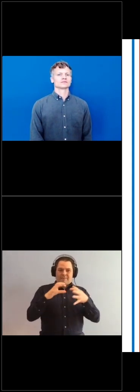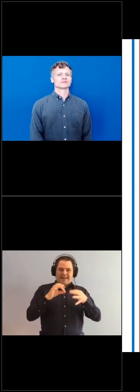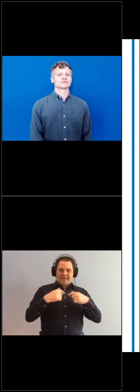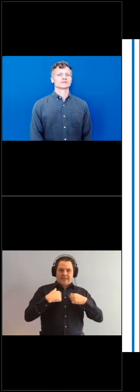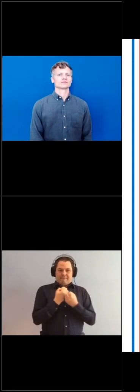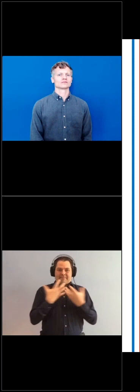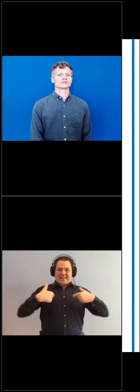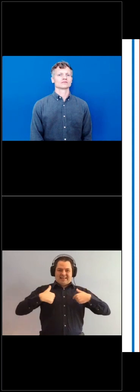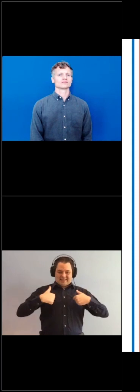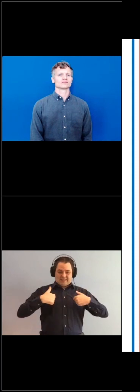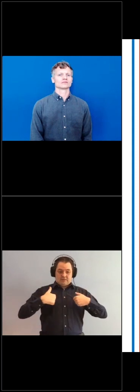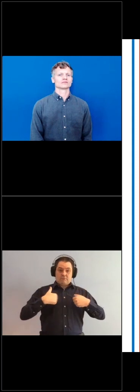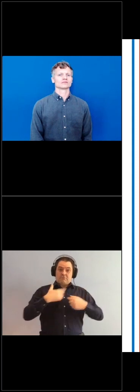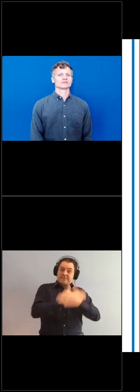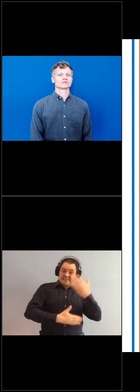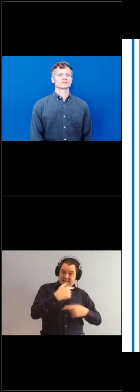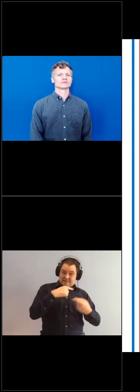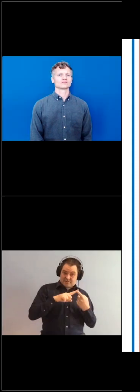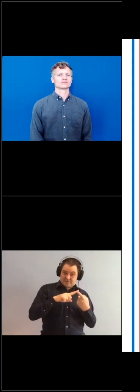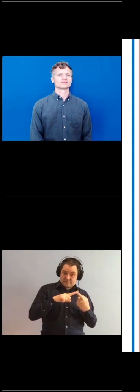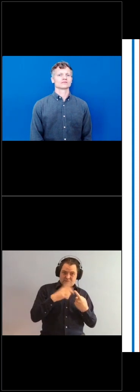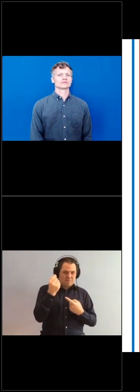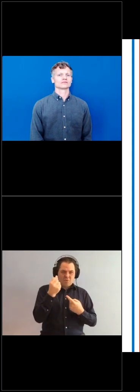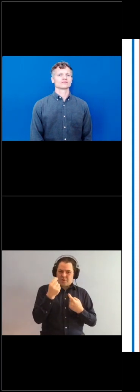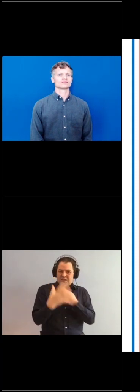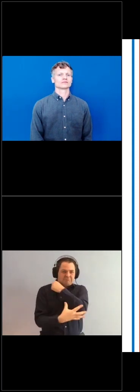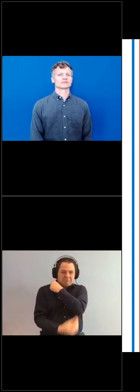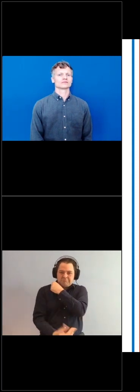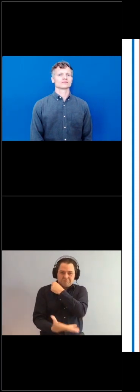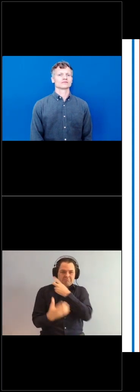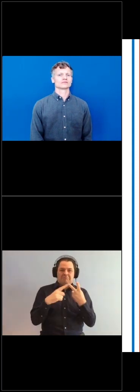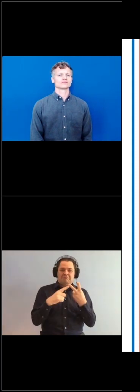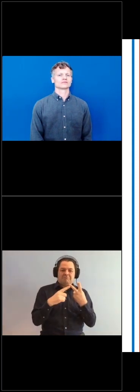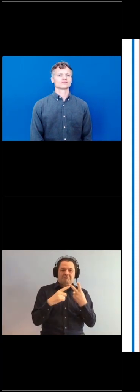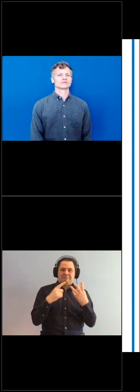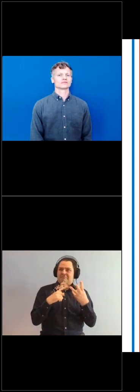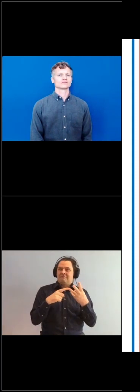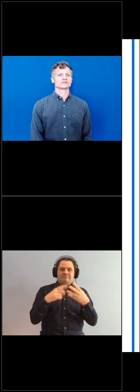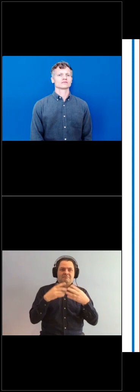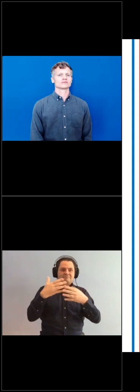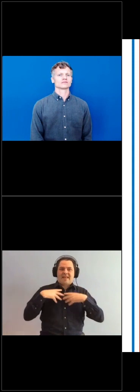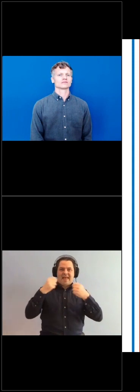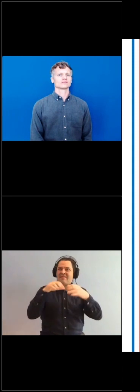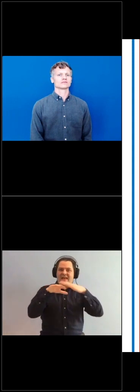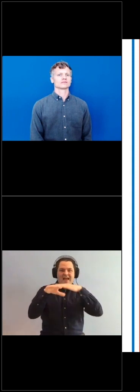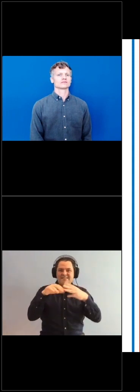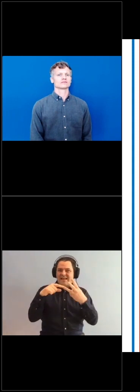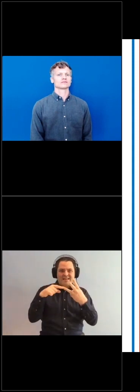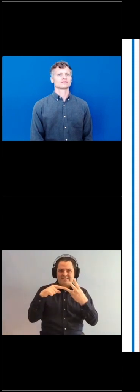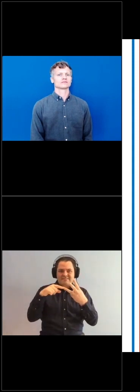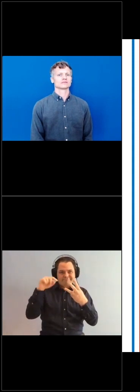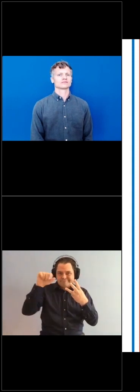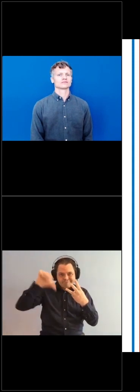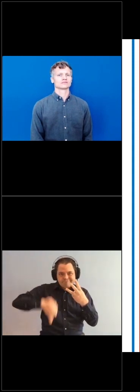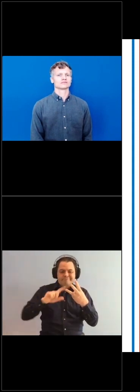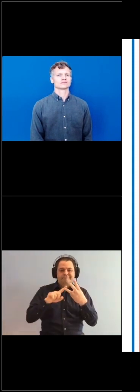settings, they might face multiple access barriers to services, such as health services, but as well difficulties to